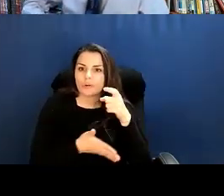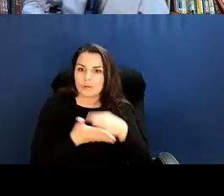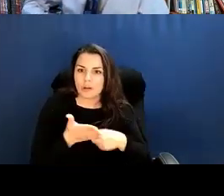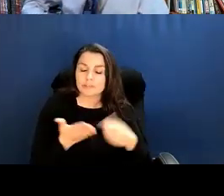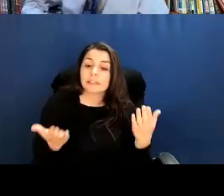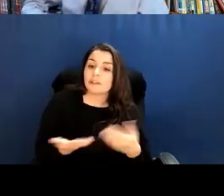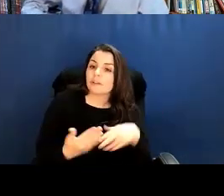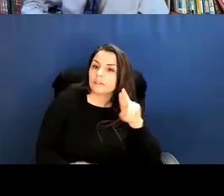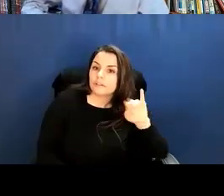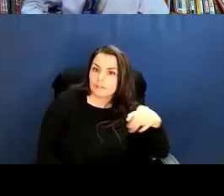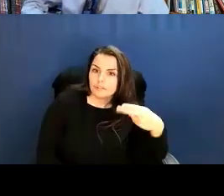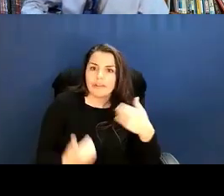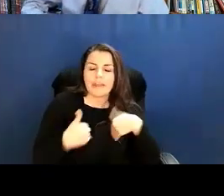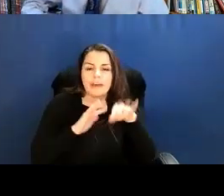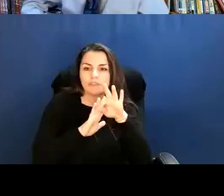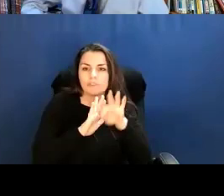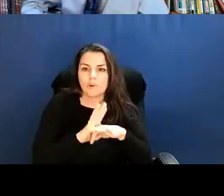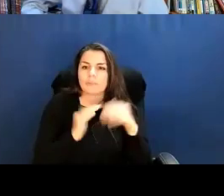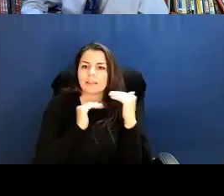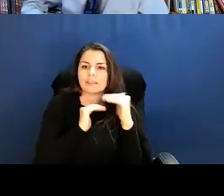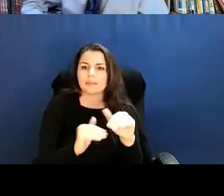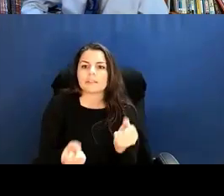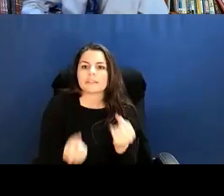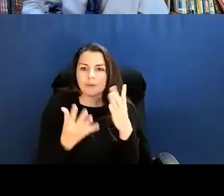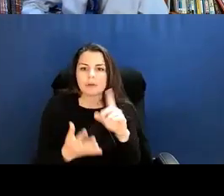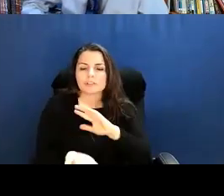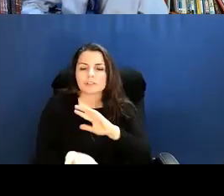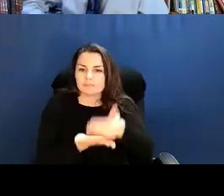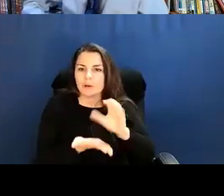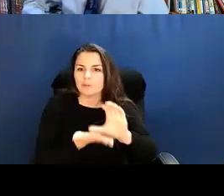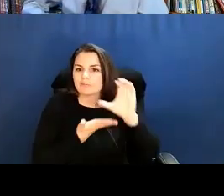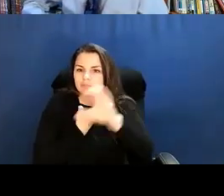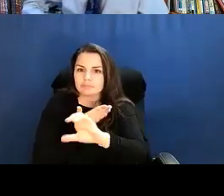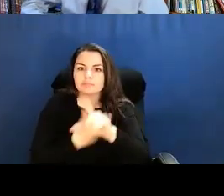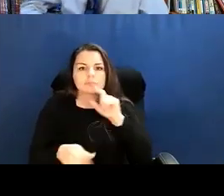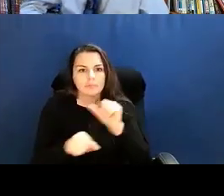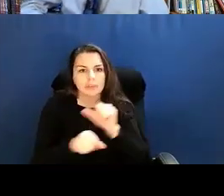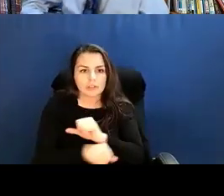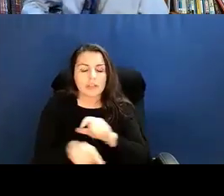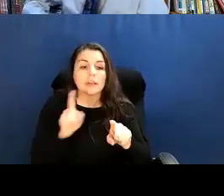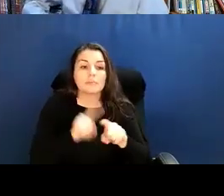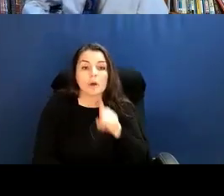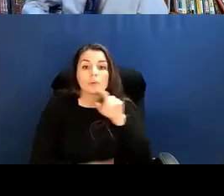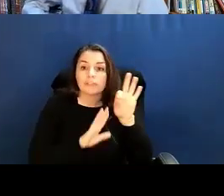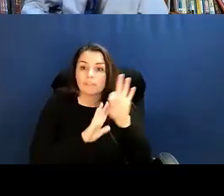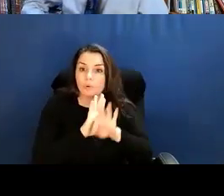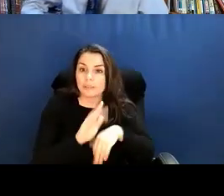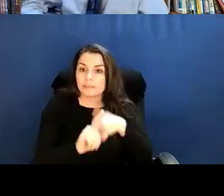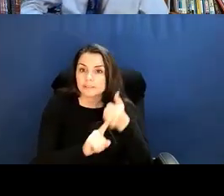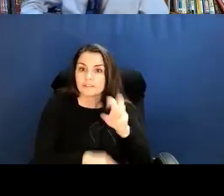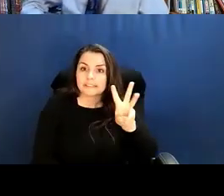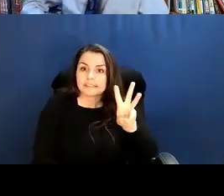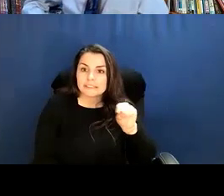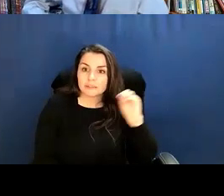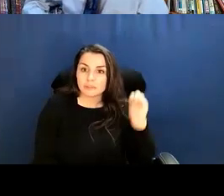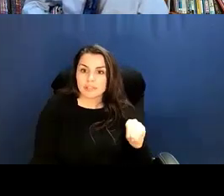which caps the amount that we really do award. So the formula is 60% of the actual